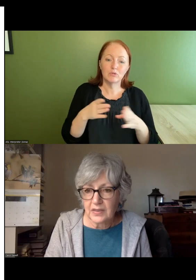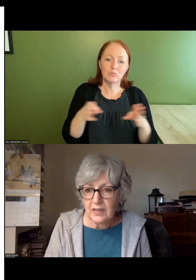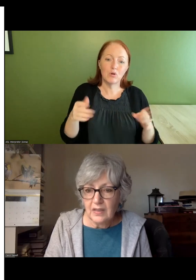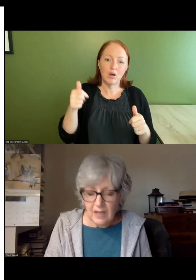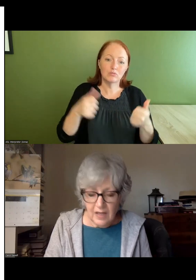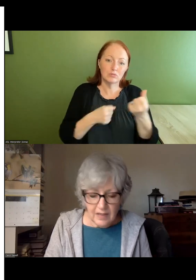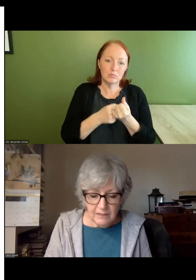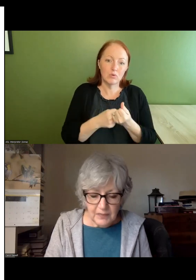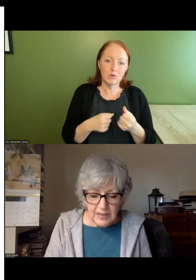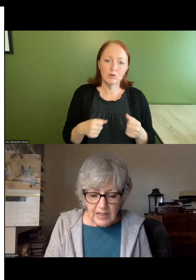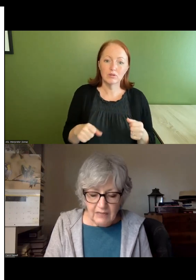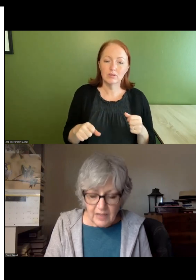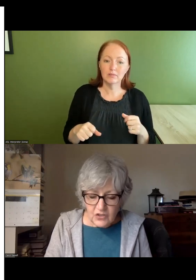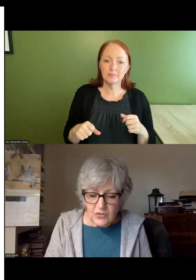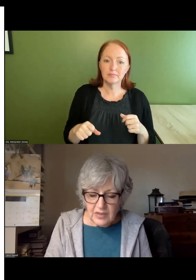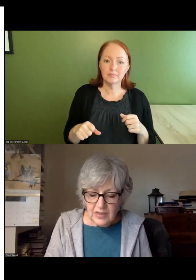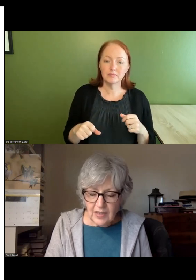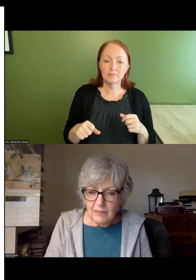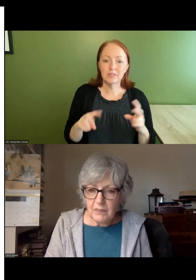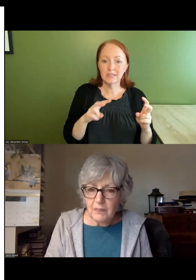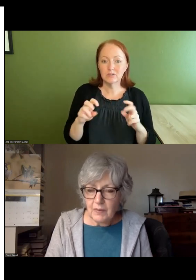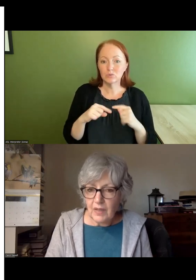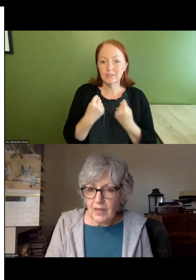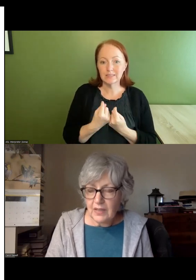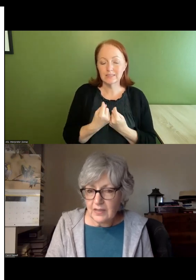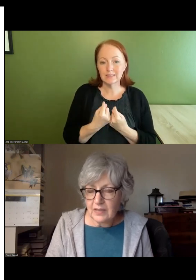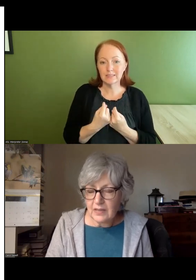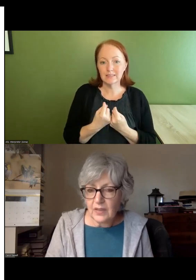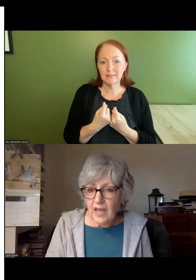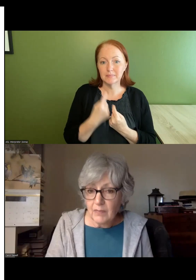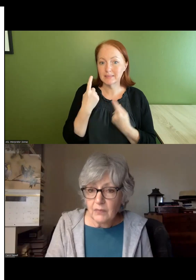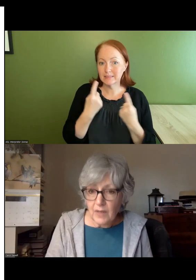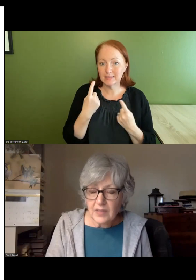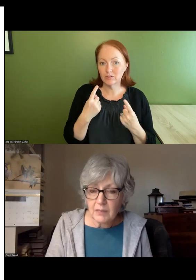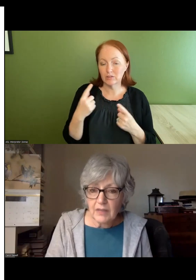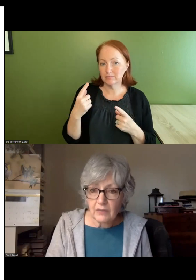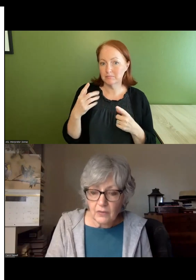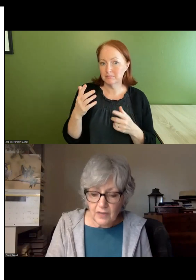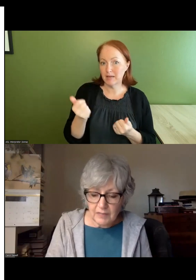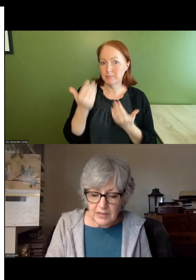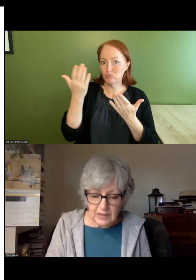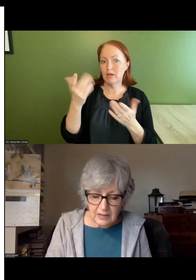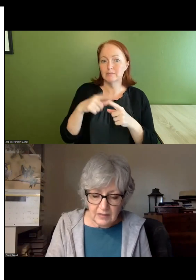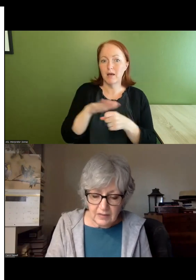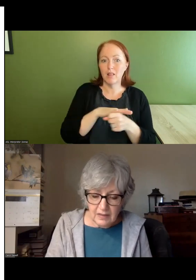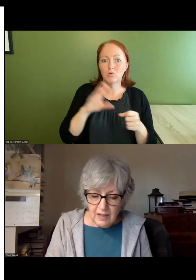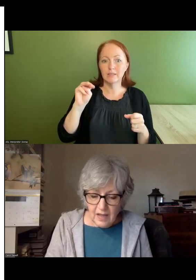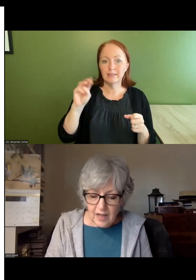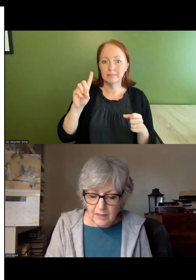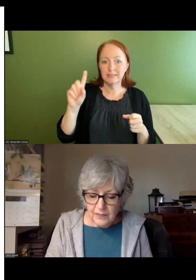support. The issues the team is considering have been raised by the local